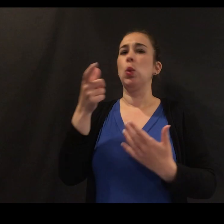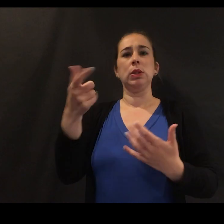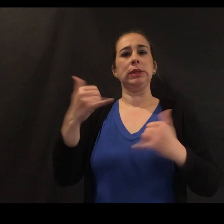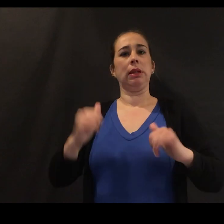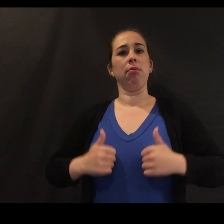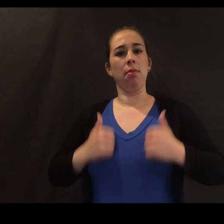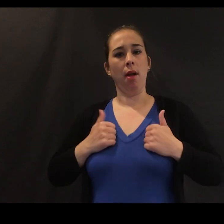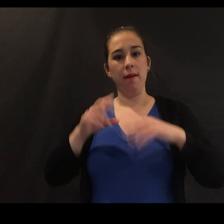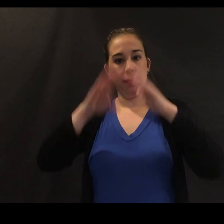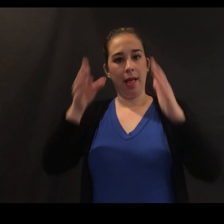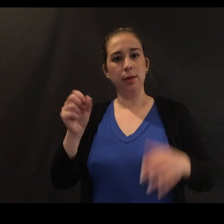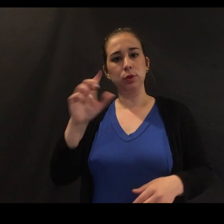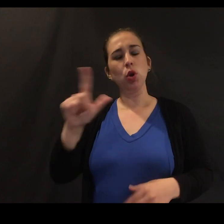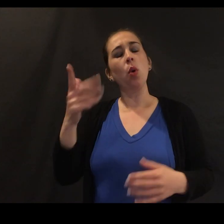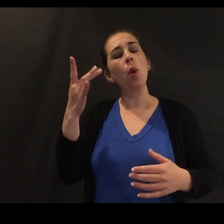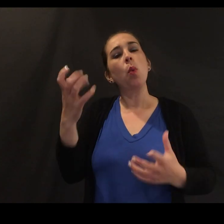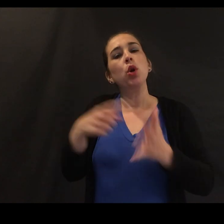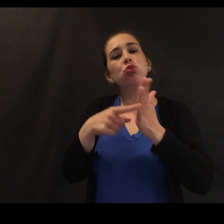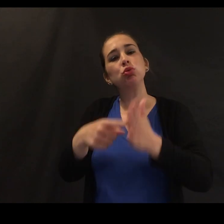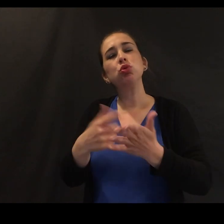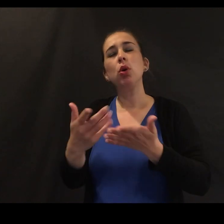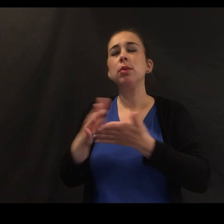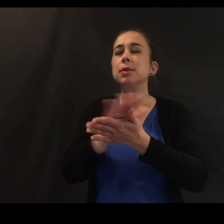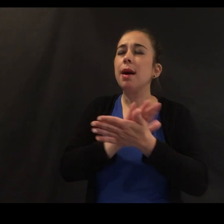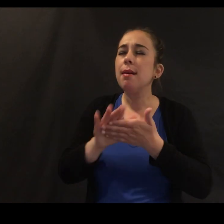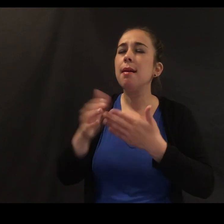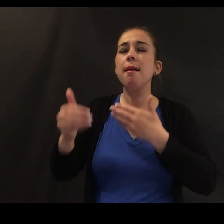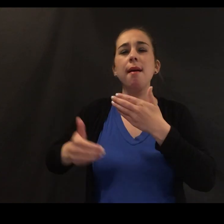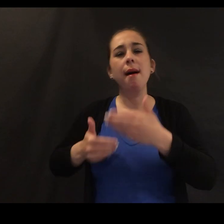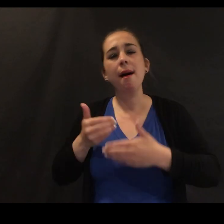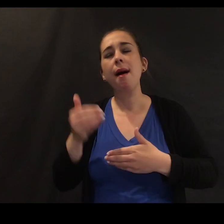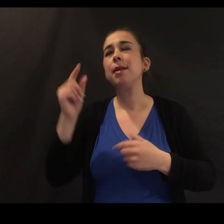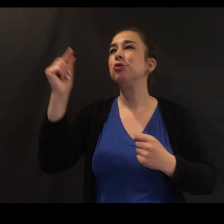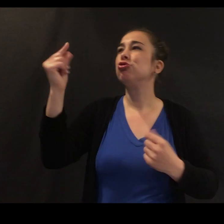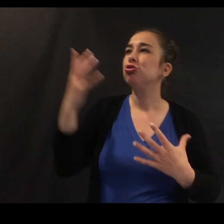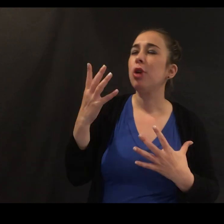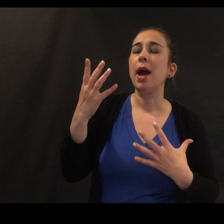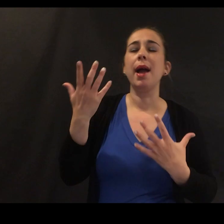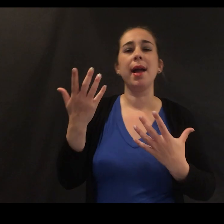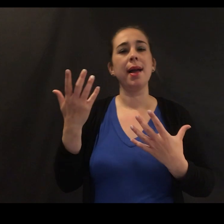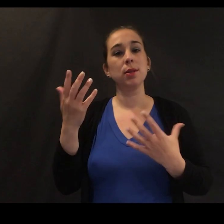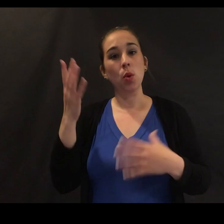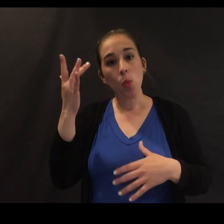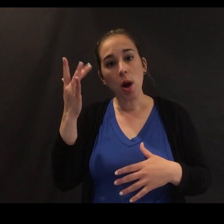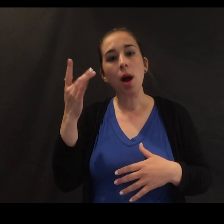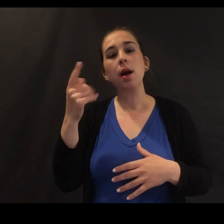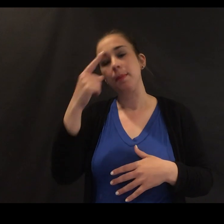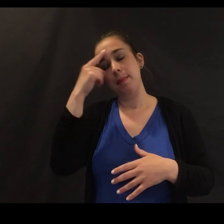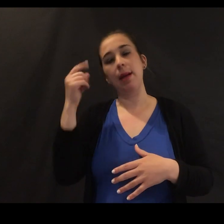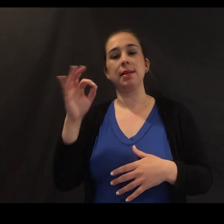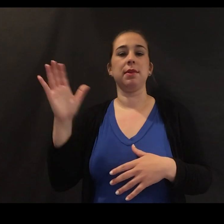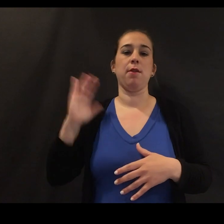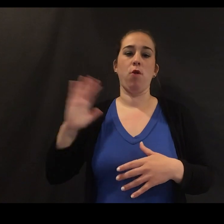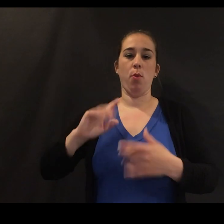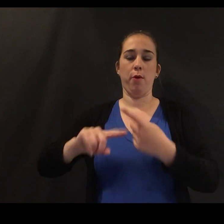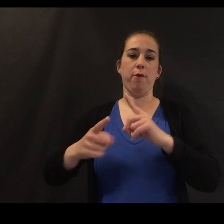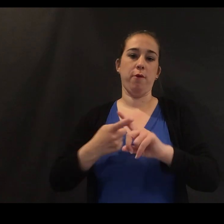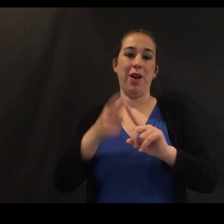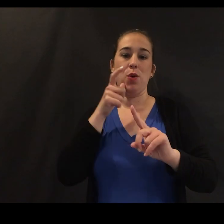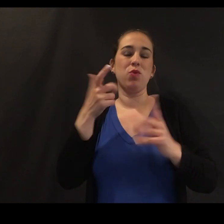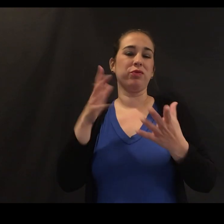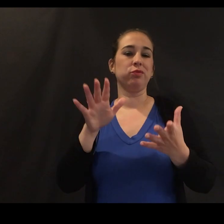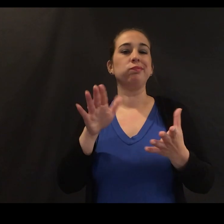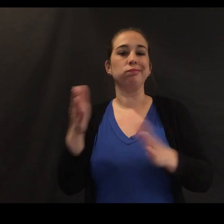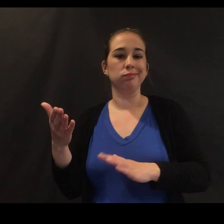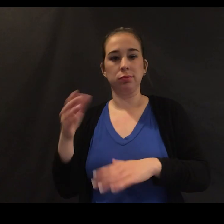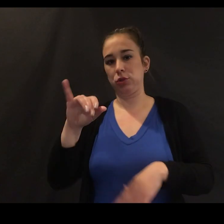show kindness, grace, favor to, for the sake of his former friend who has now passed on,